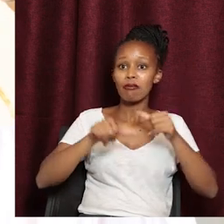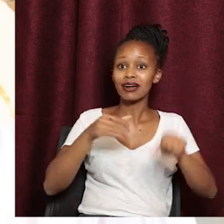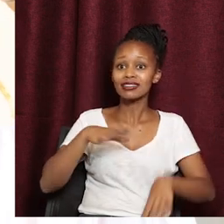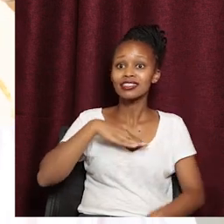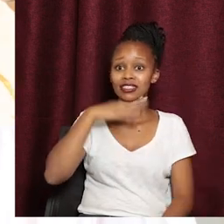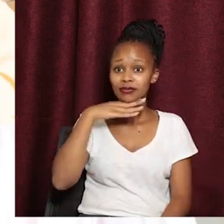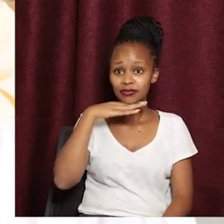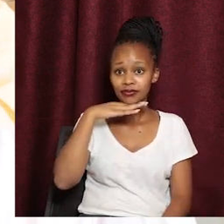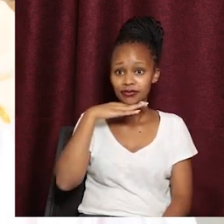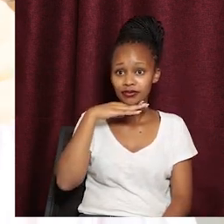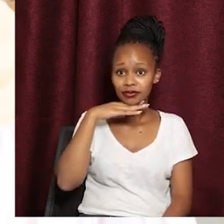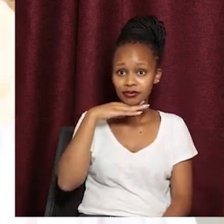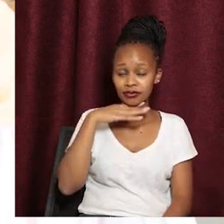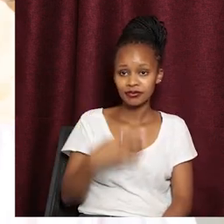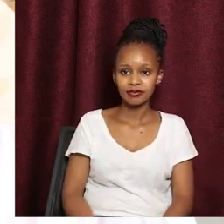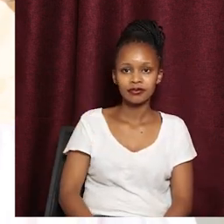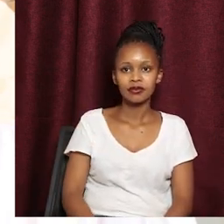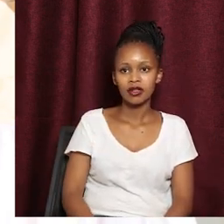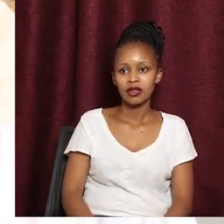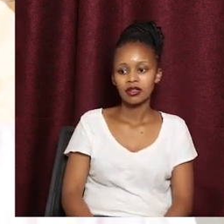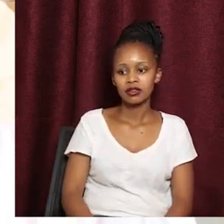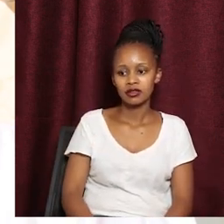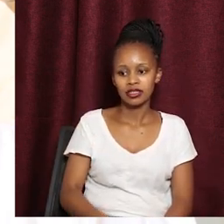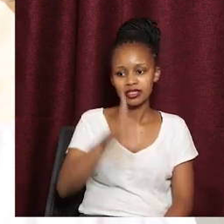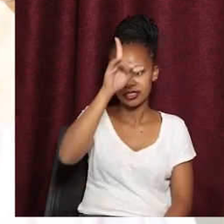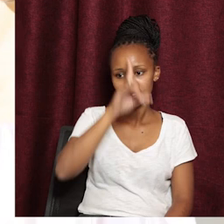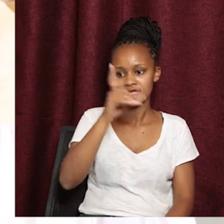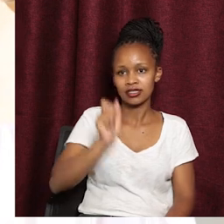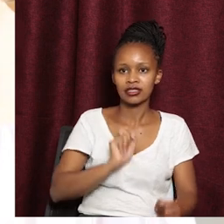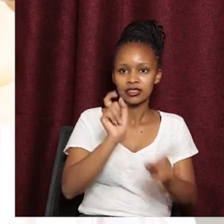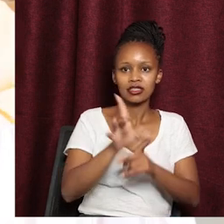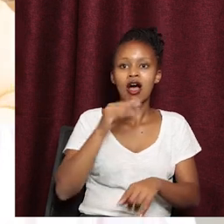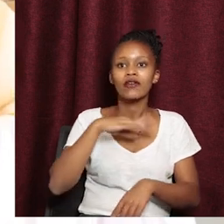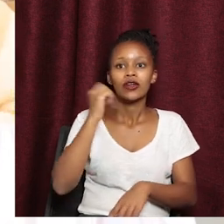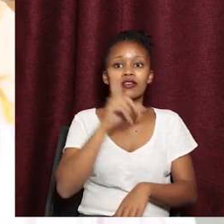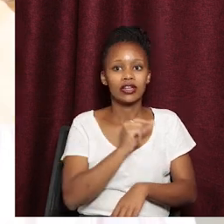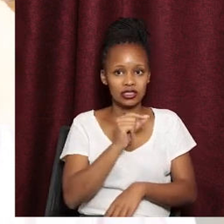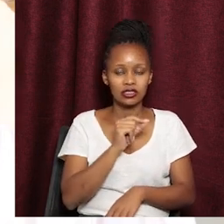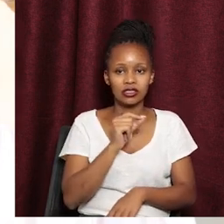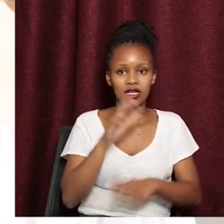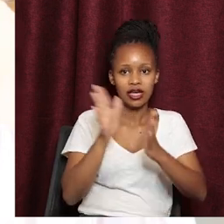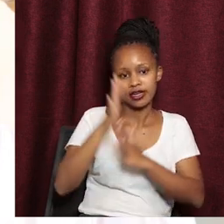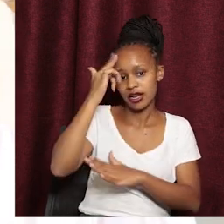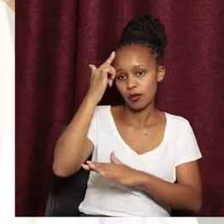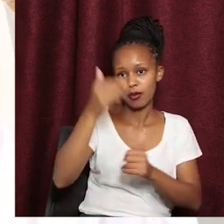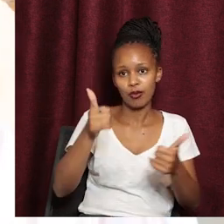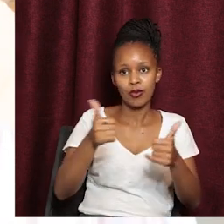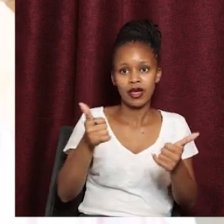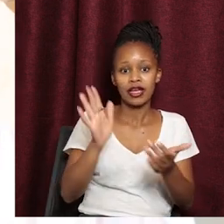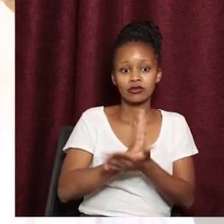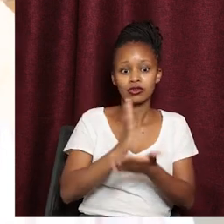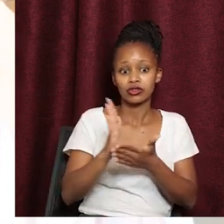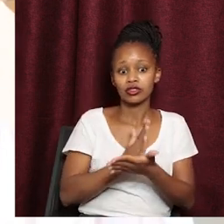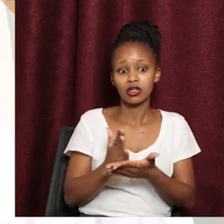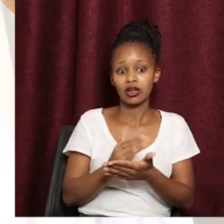Mass for a religious sister who had left us. And I remember I shared with the congregation